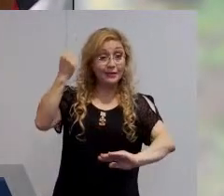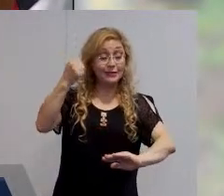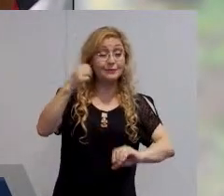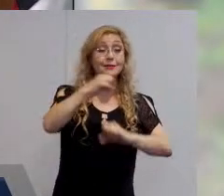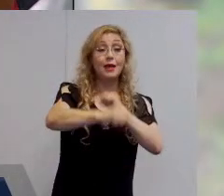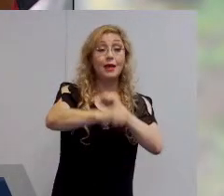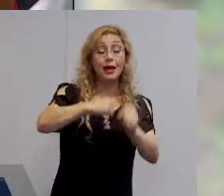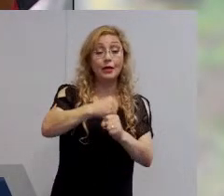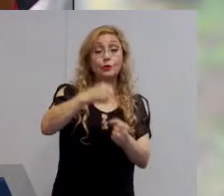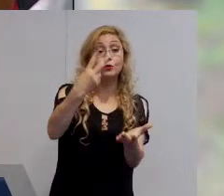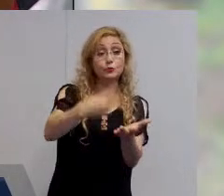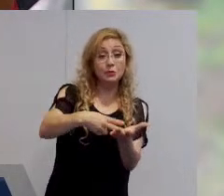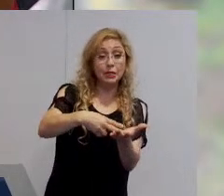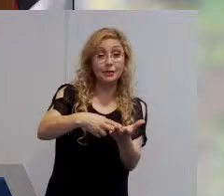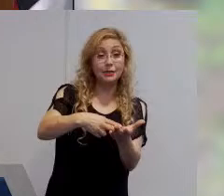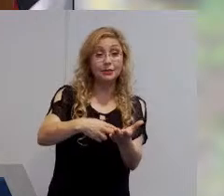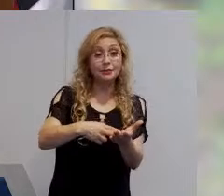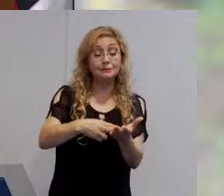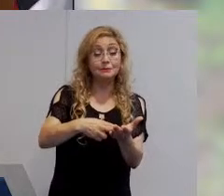the year 2000,